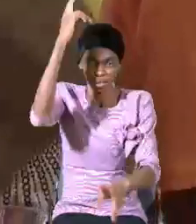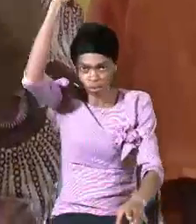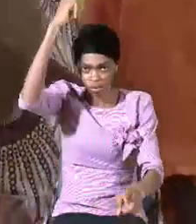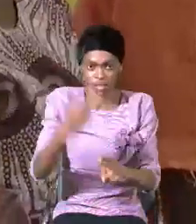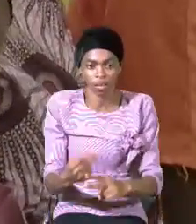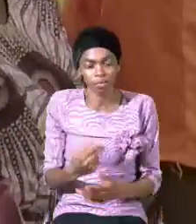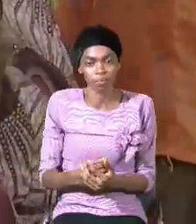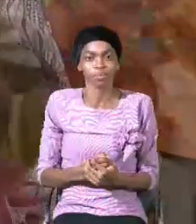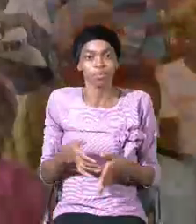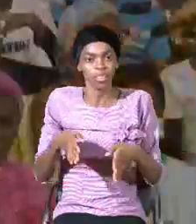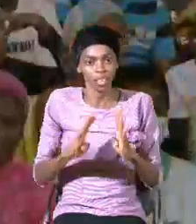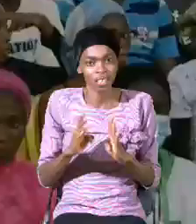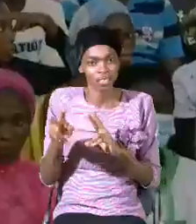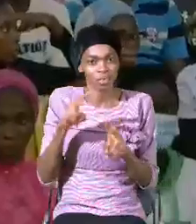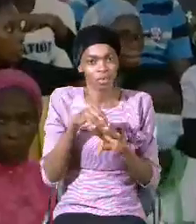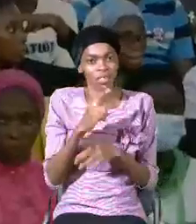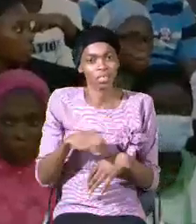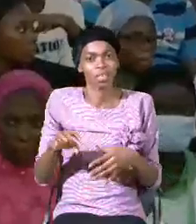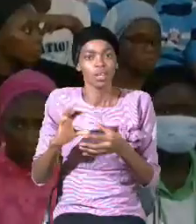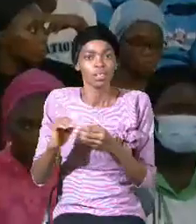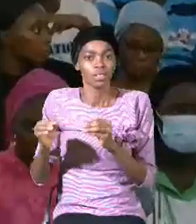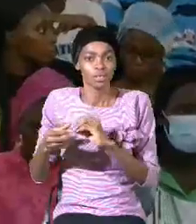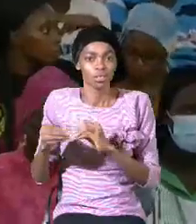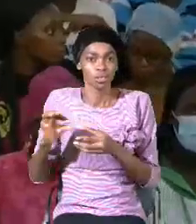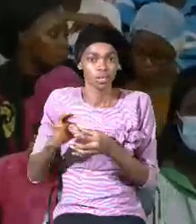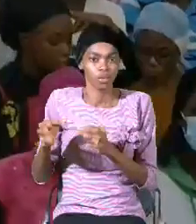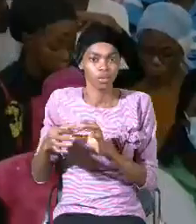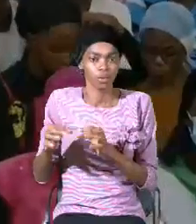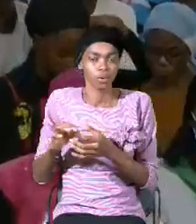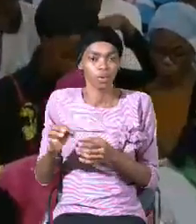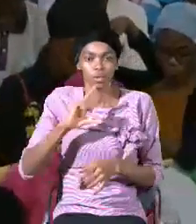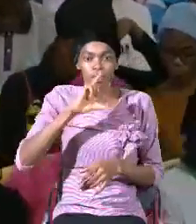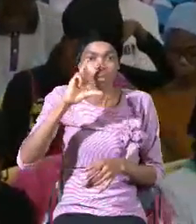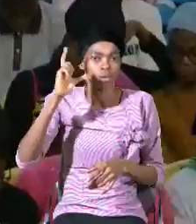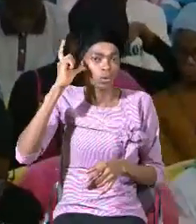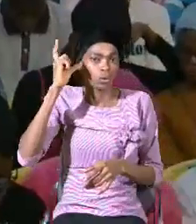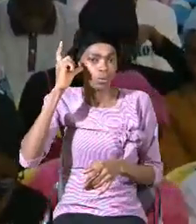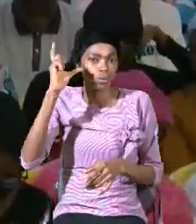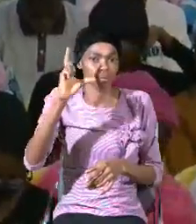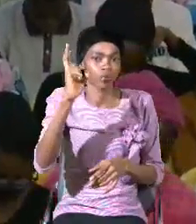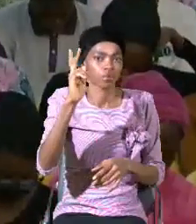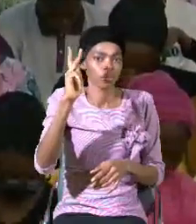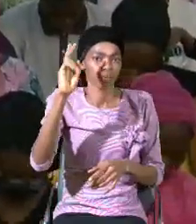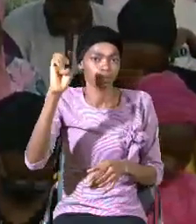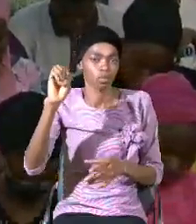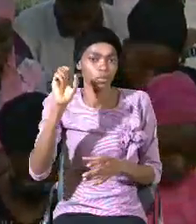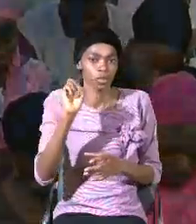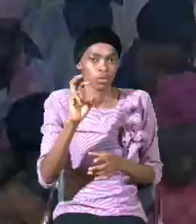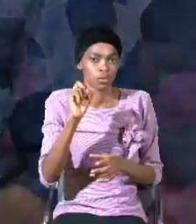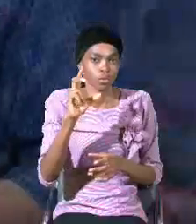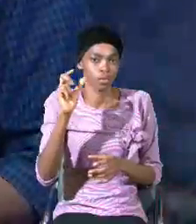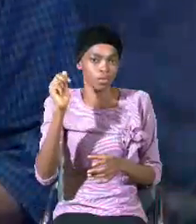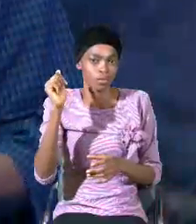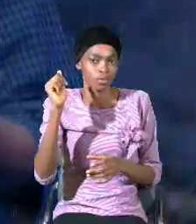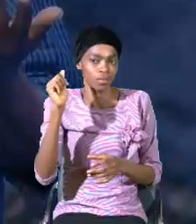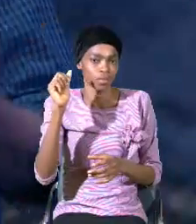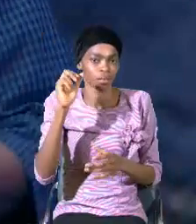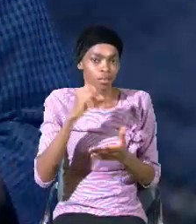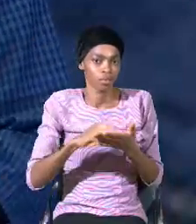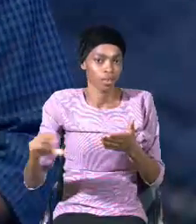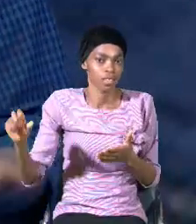Let's look at the story. It's in Luke chapter 12, reading from verse 15. And he said unto them,